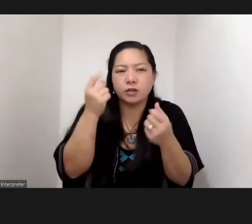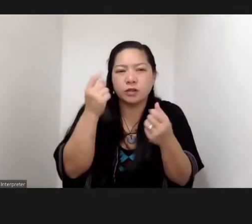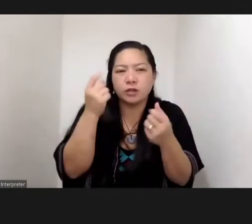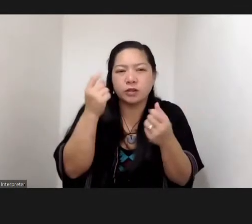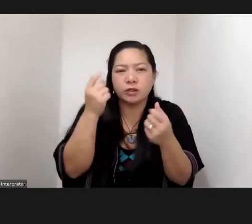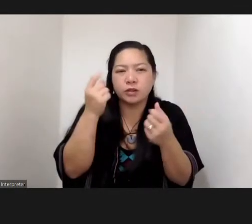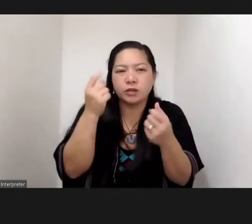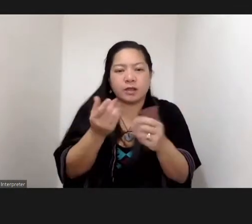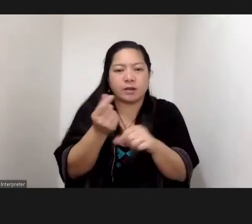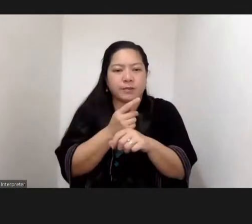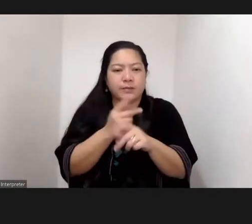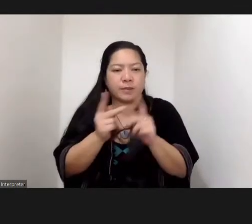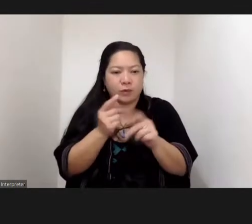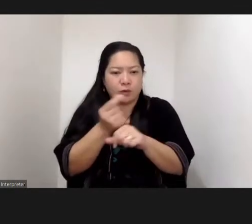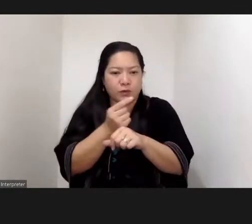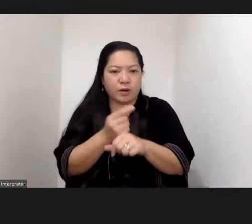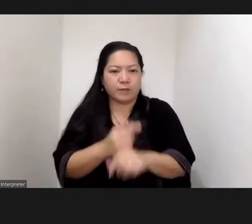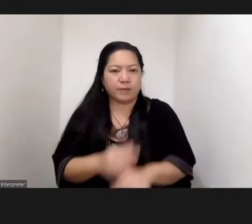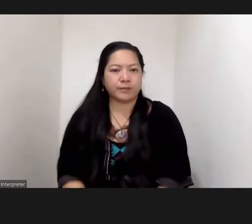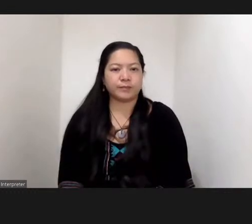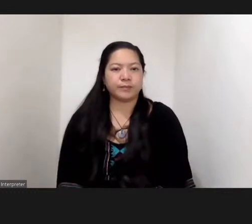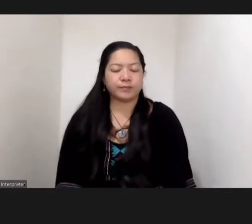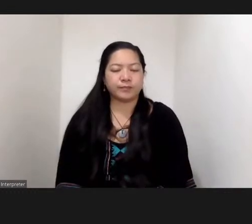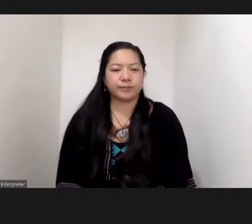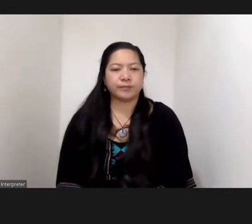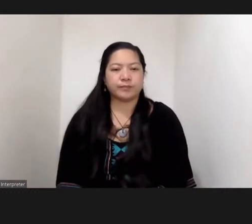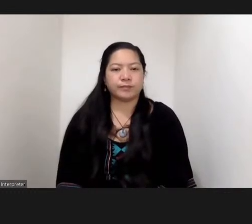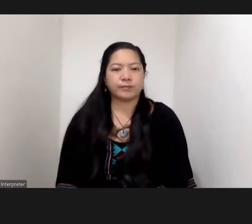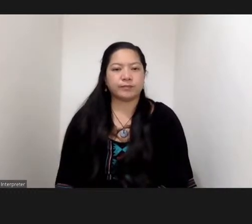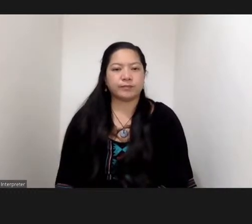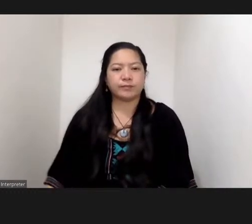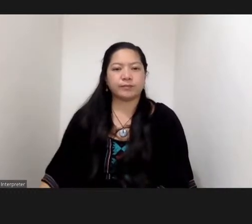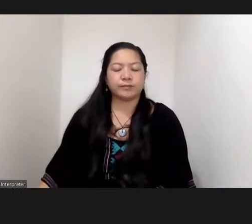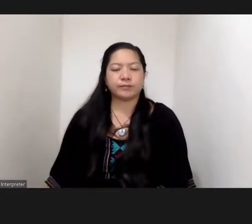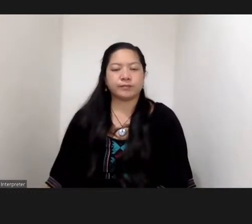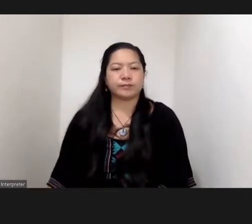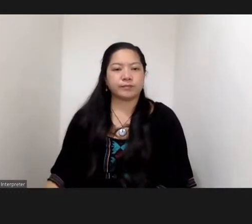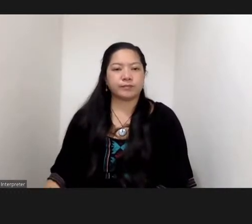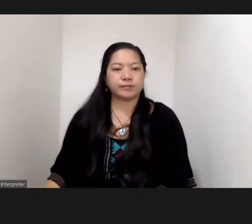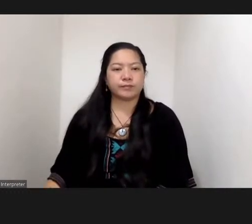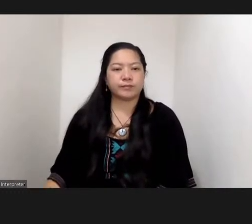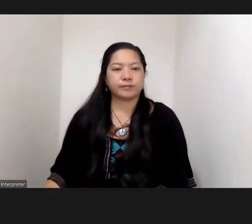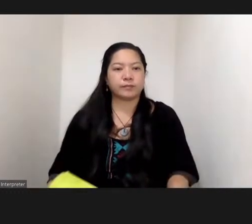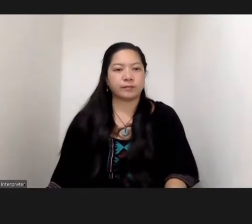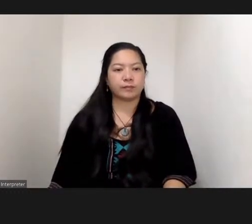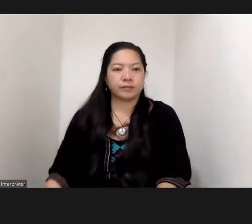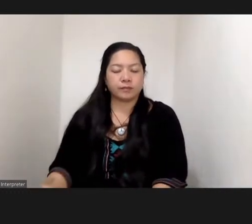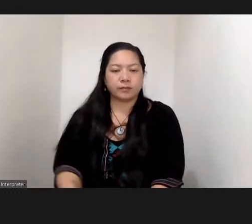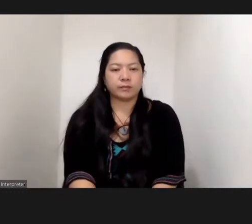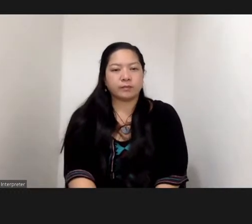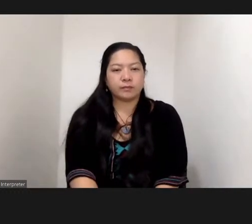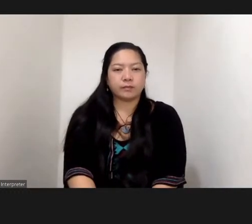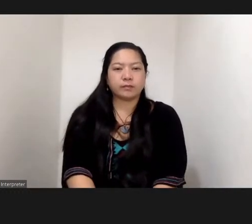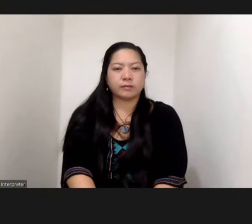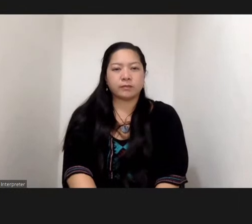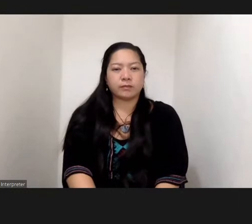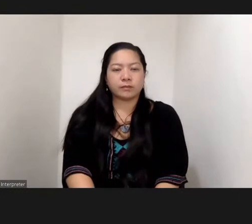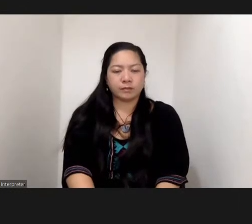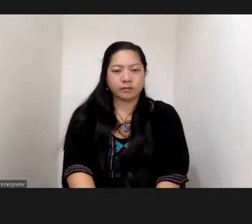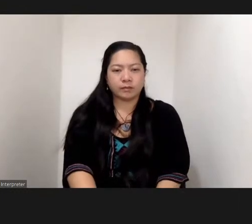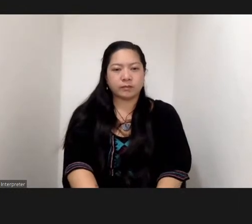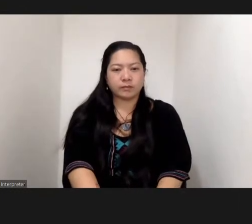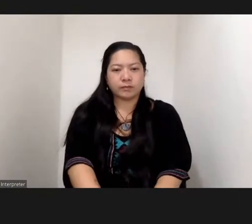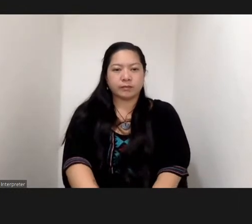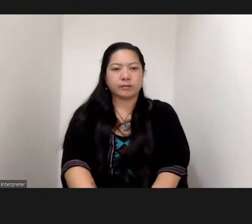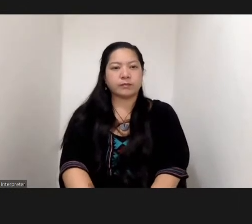Right. So if you look at our history in dealing with this pandemic, we have gradually imposed